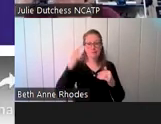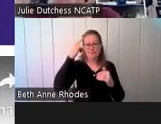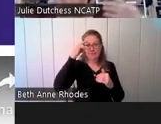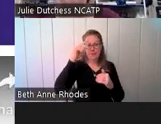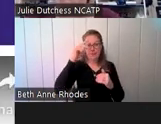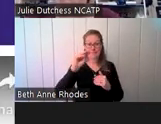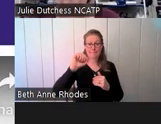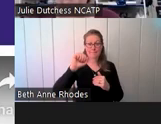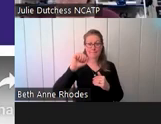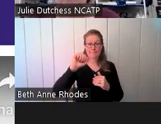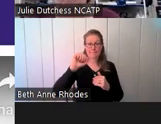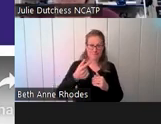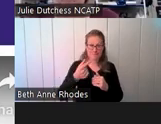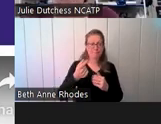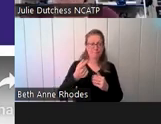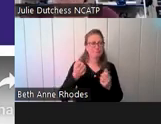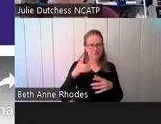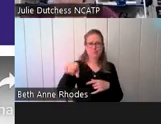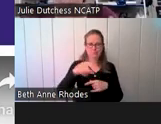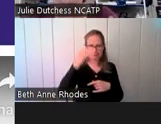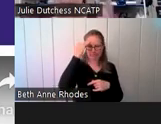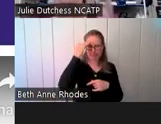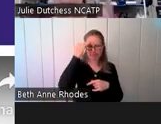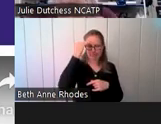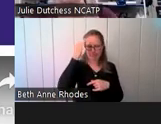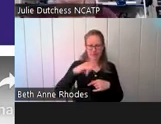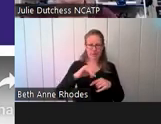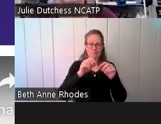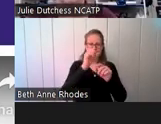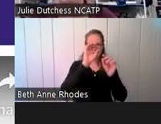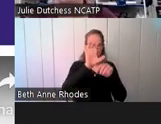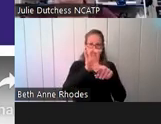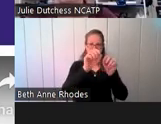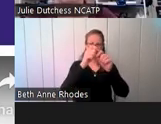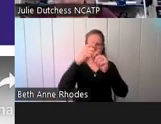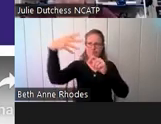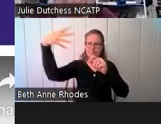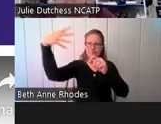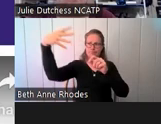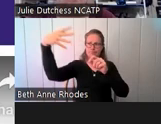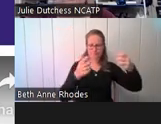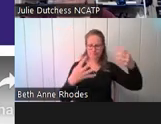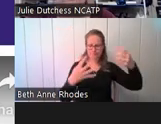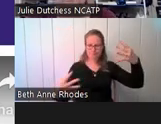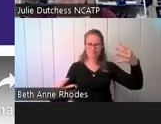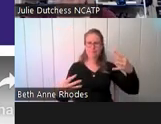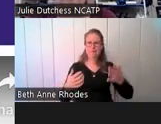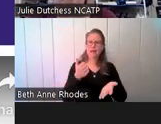are very familiar with mind mapping. It helps students with multiple,